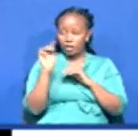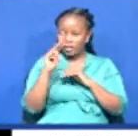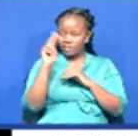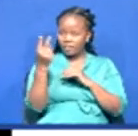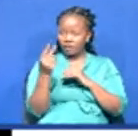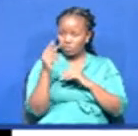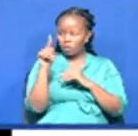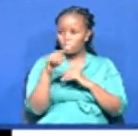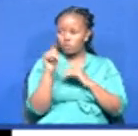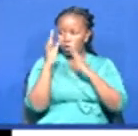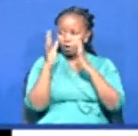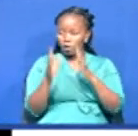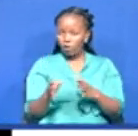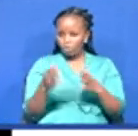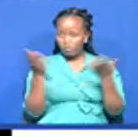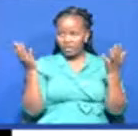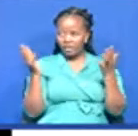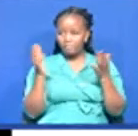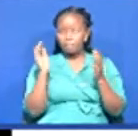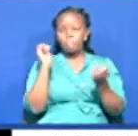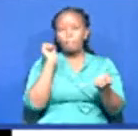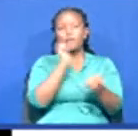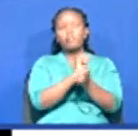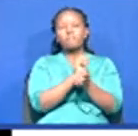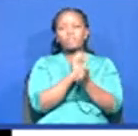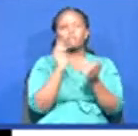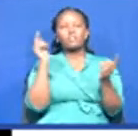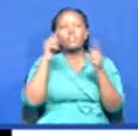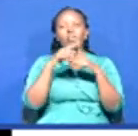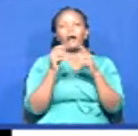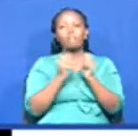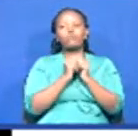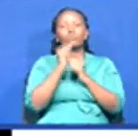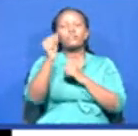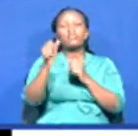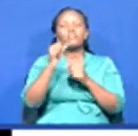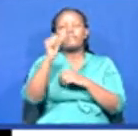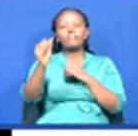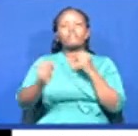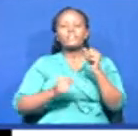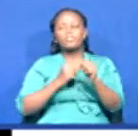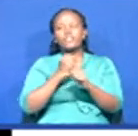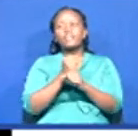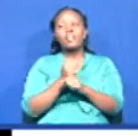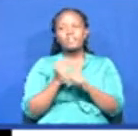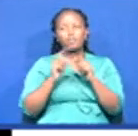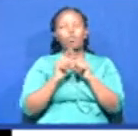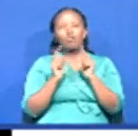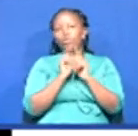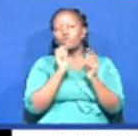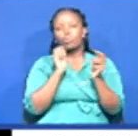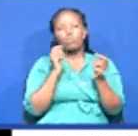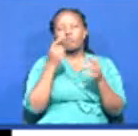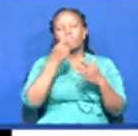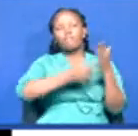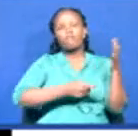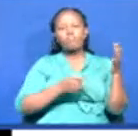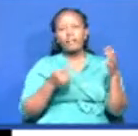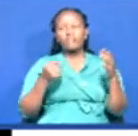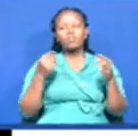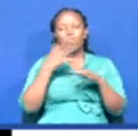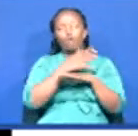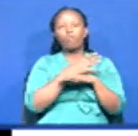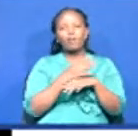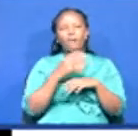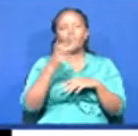the offence, the imprisonment goes up to 15 years, and the fine goes not less than 5 times